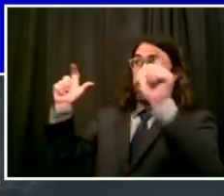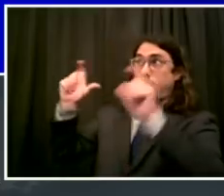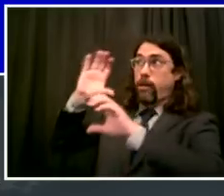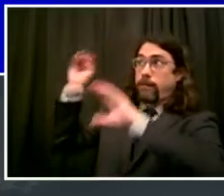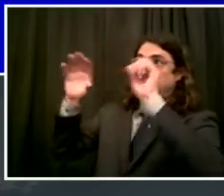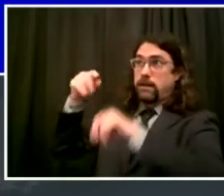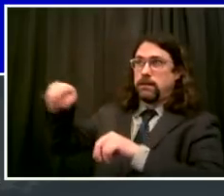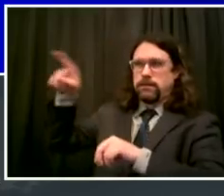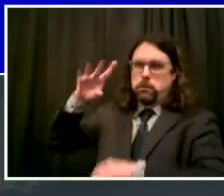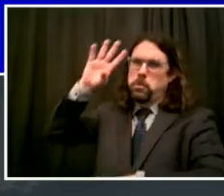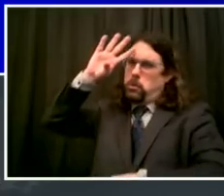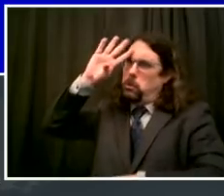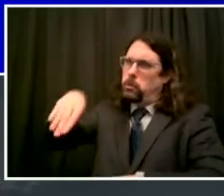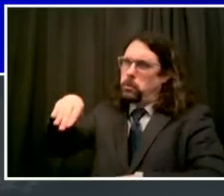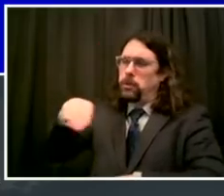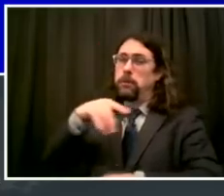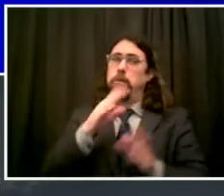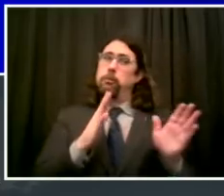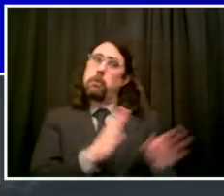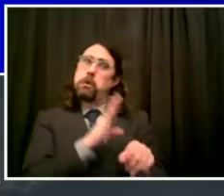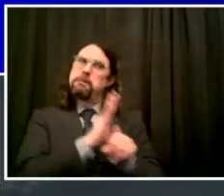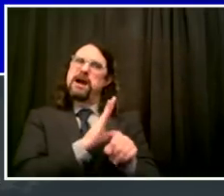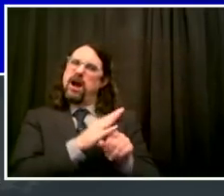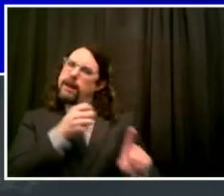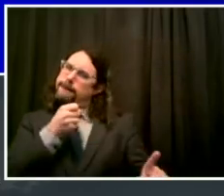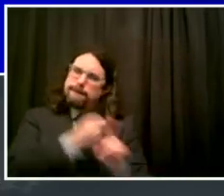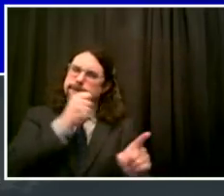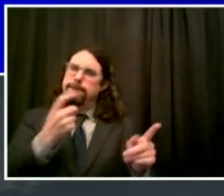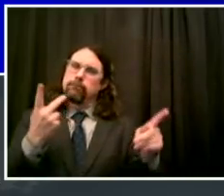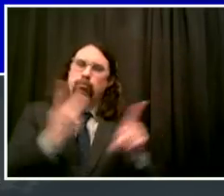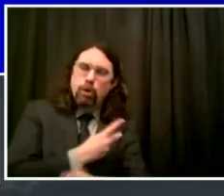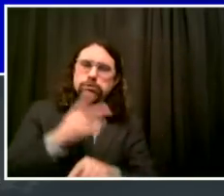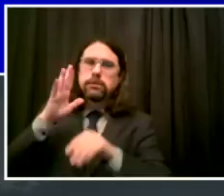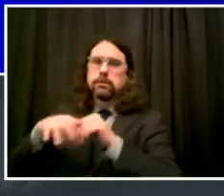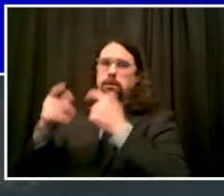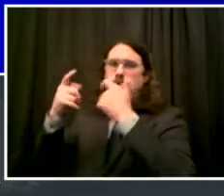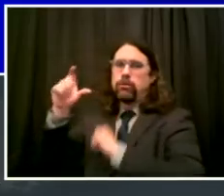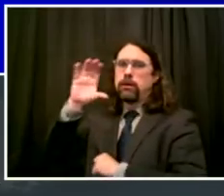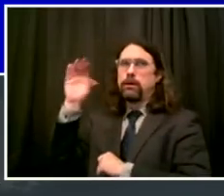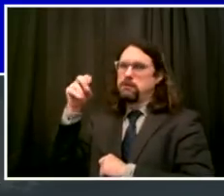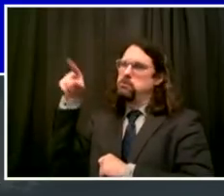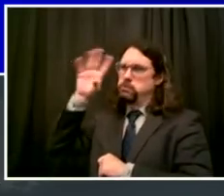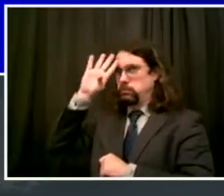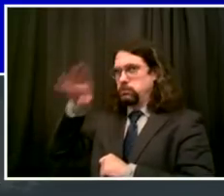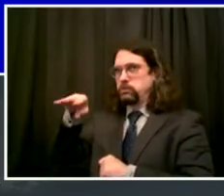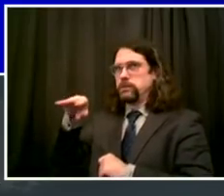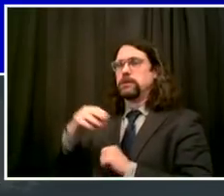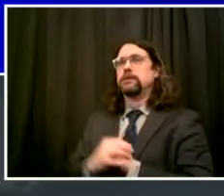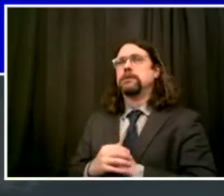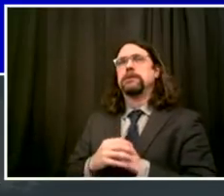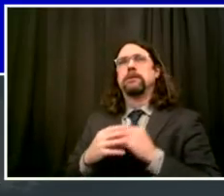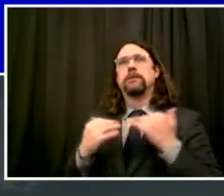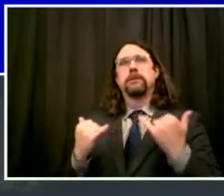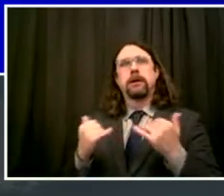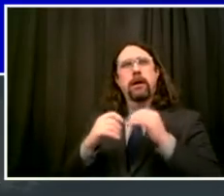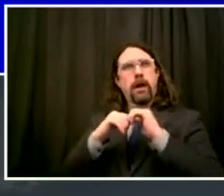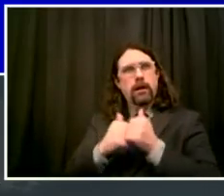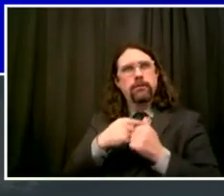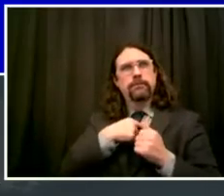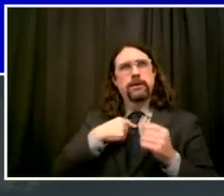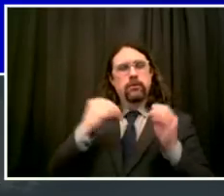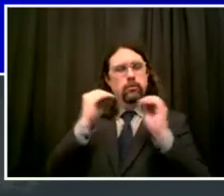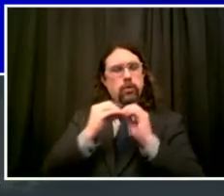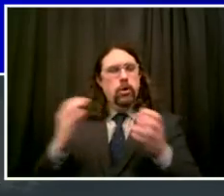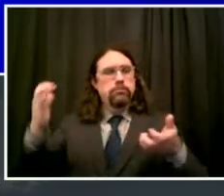were already asking themselves, what could larger businesses do to patronize smaller businesses, to work with them, to provide them capital, to